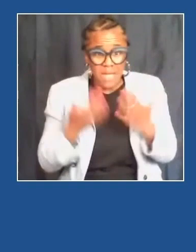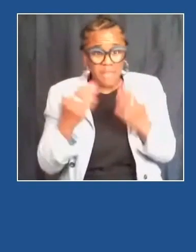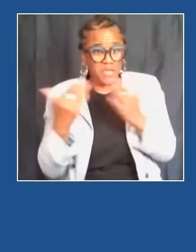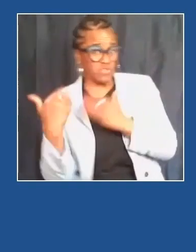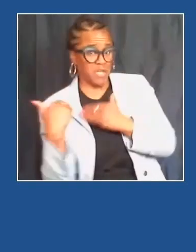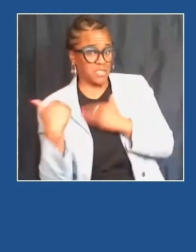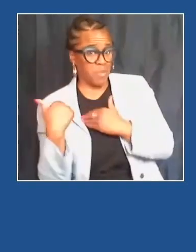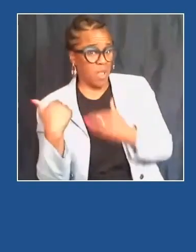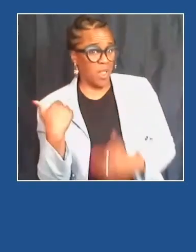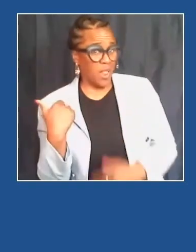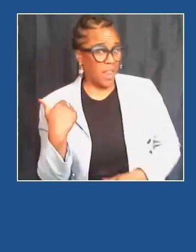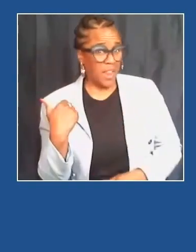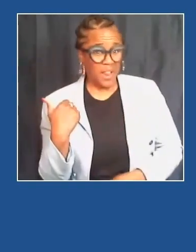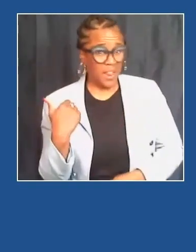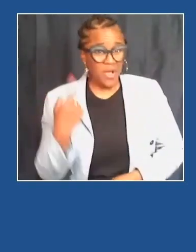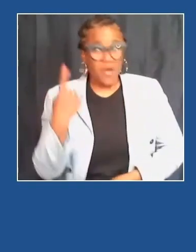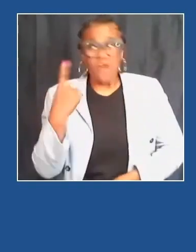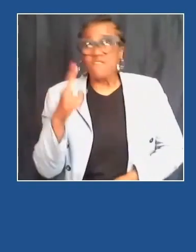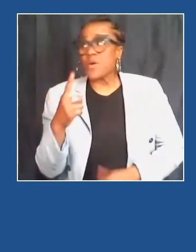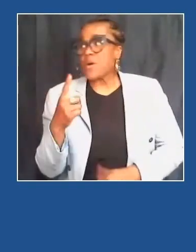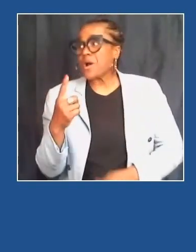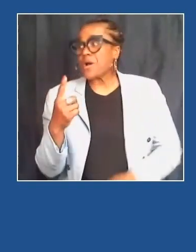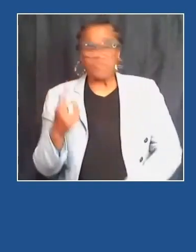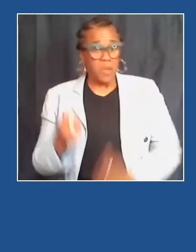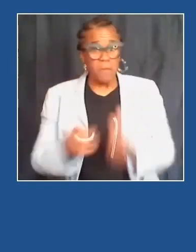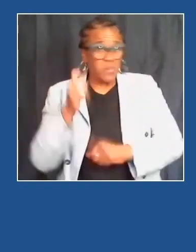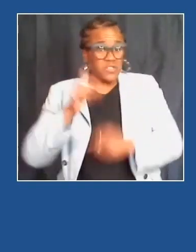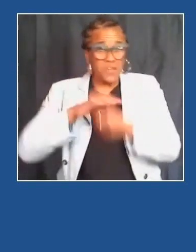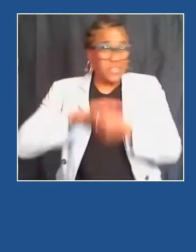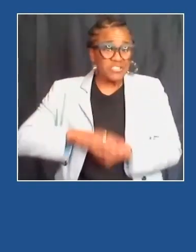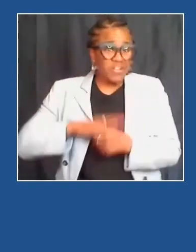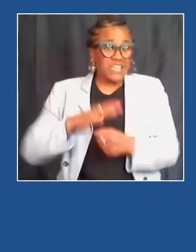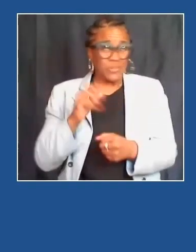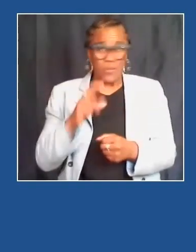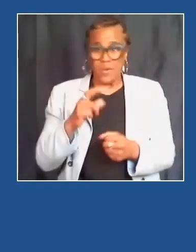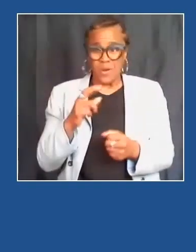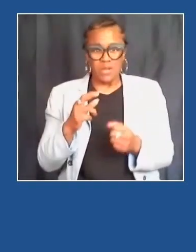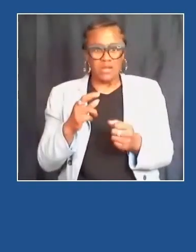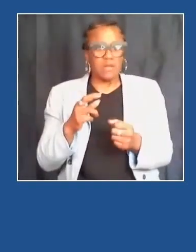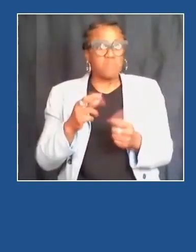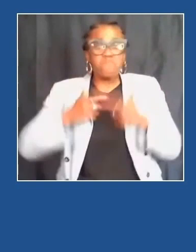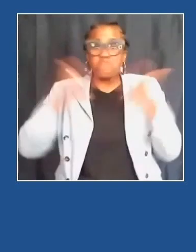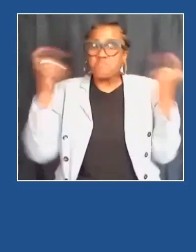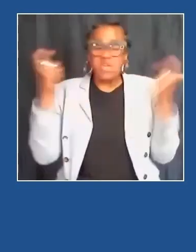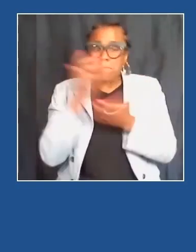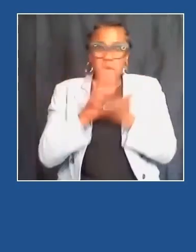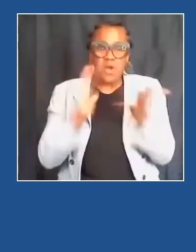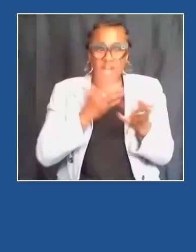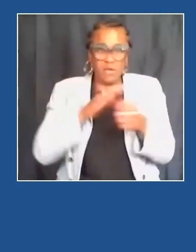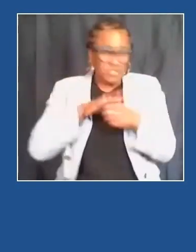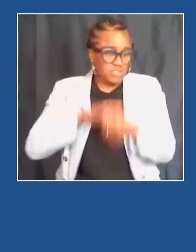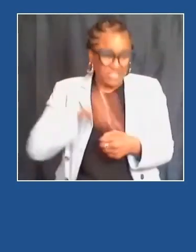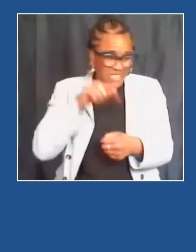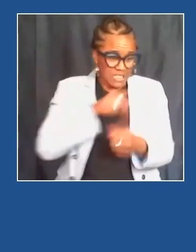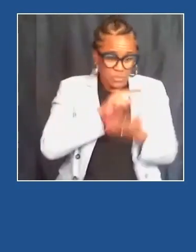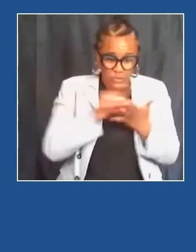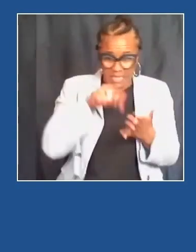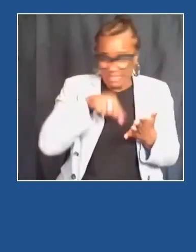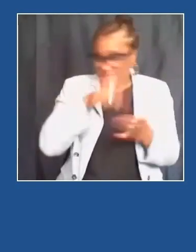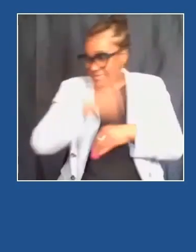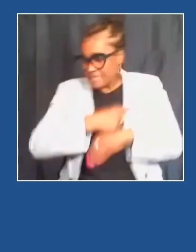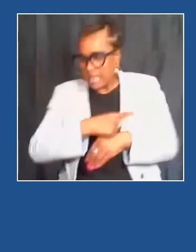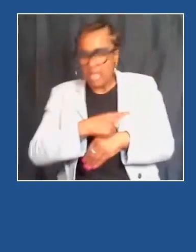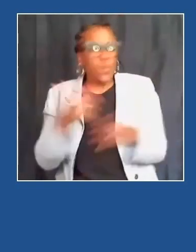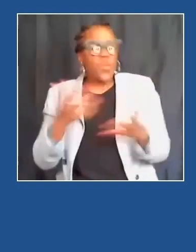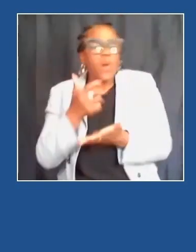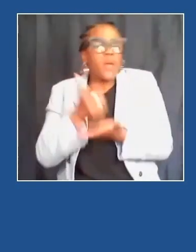responsible for most of our distress or the lion's share of some distress that I'm having today or this week. What would actually